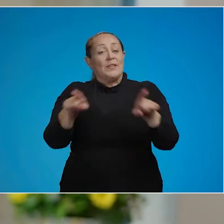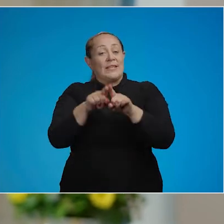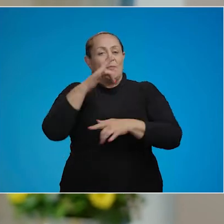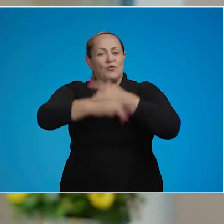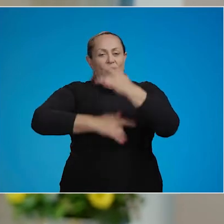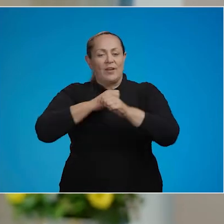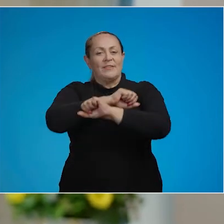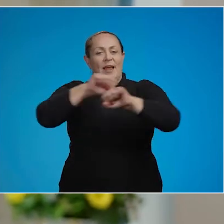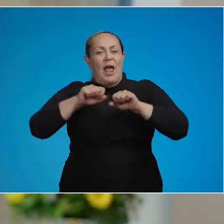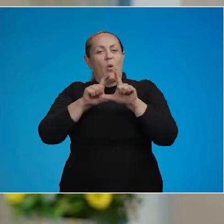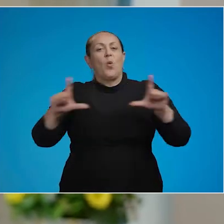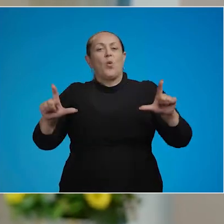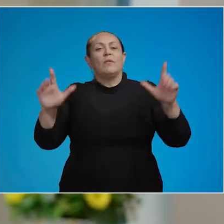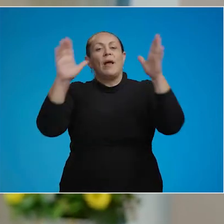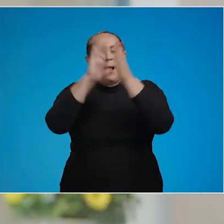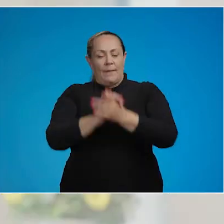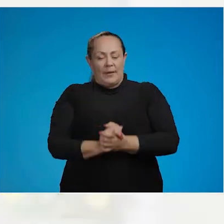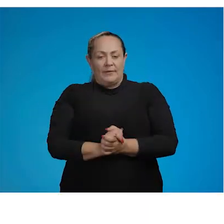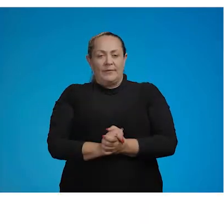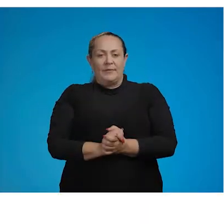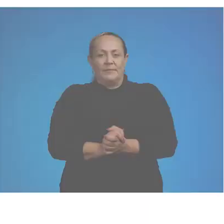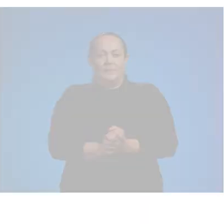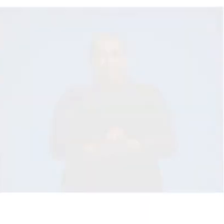same Christ, Lord, Amen.